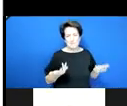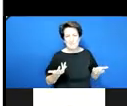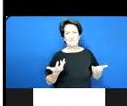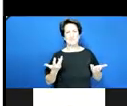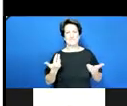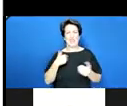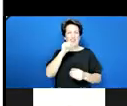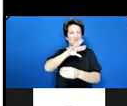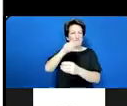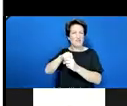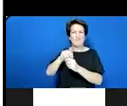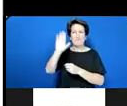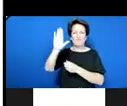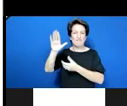those